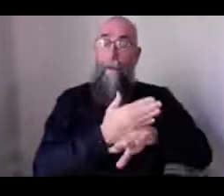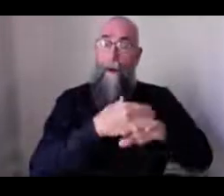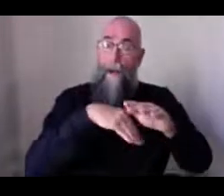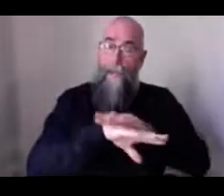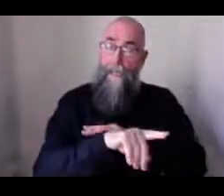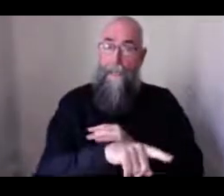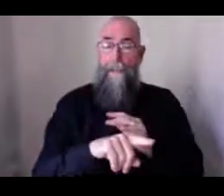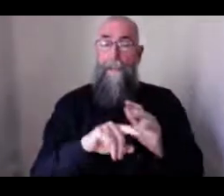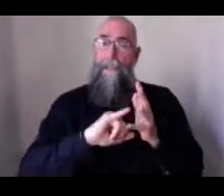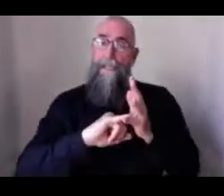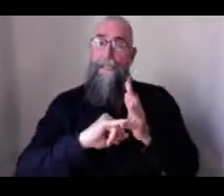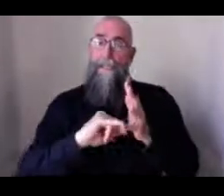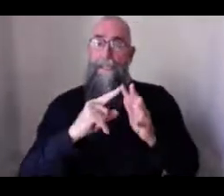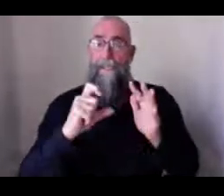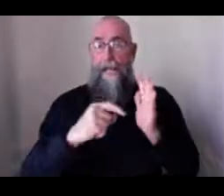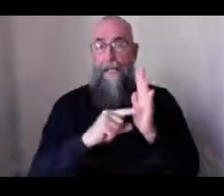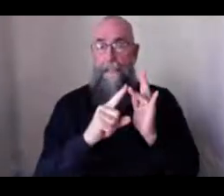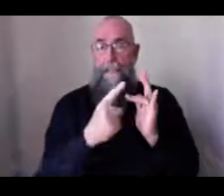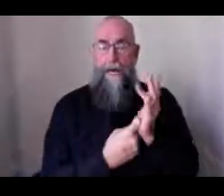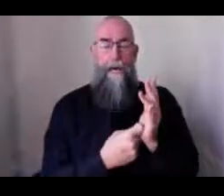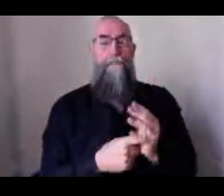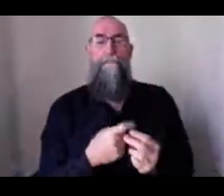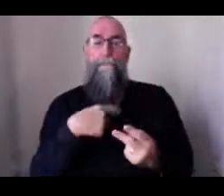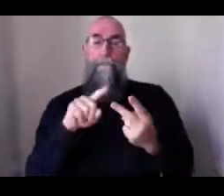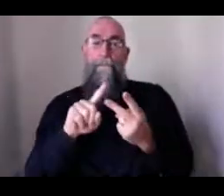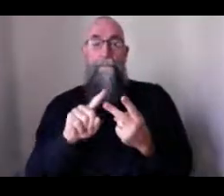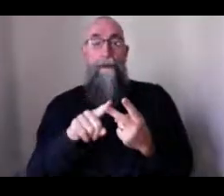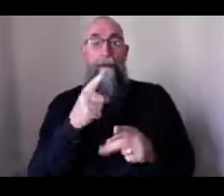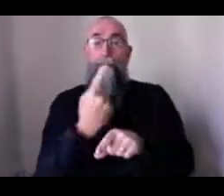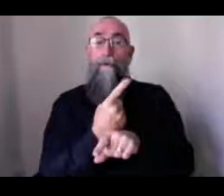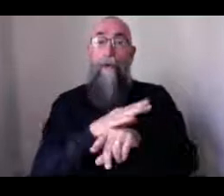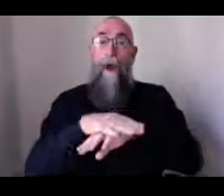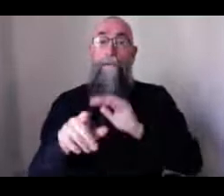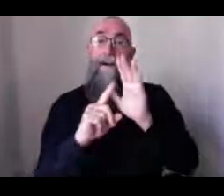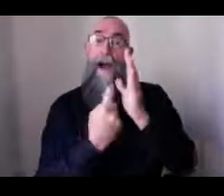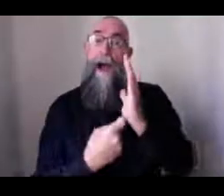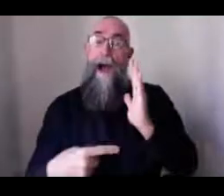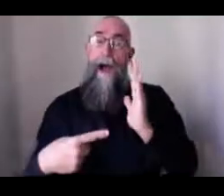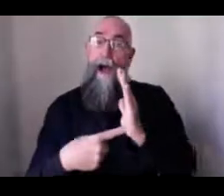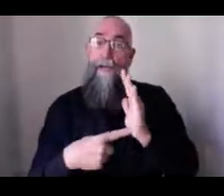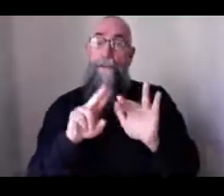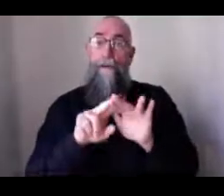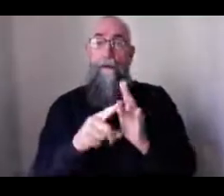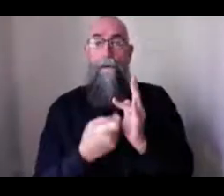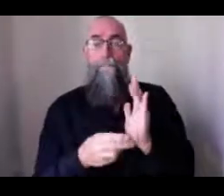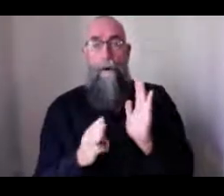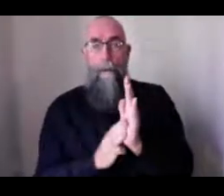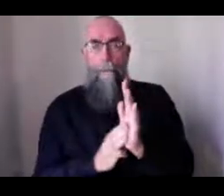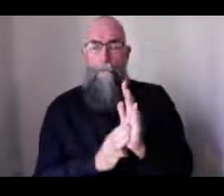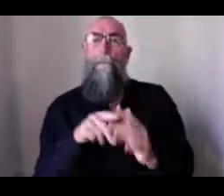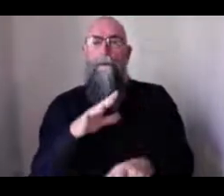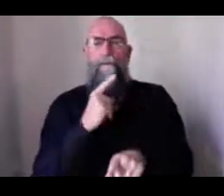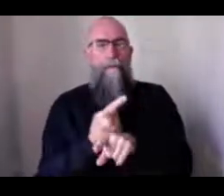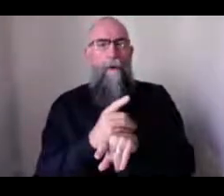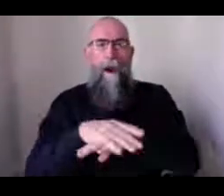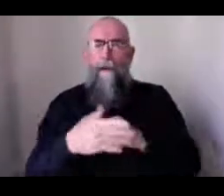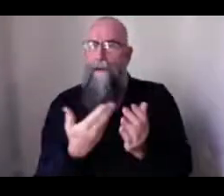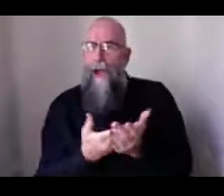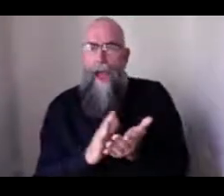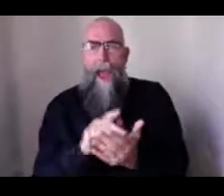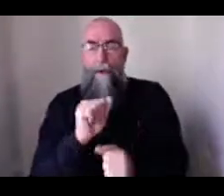choose artform, you want to talk about how your project will or your program will innovate or expand access to or advance your chosen